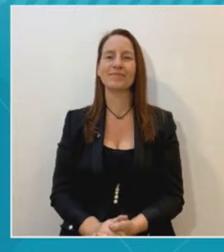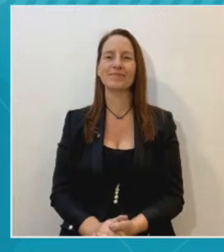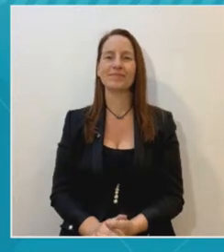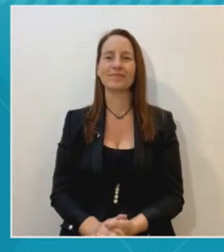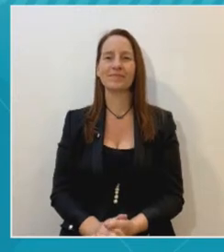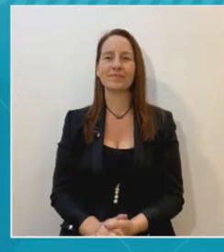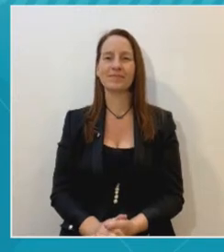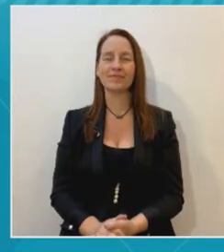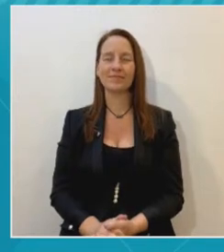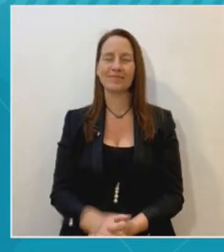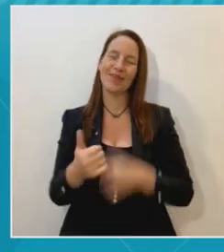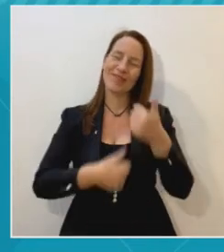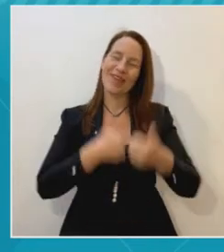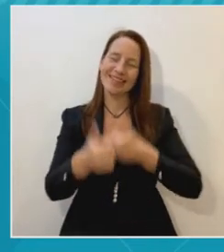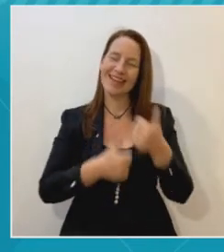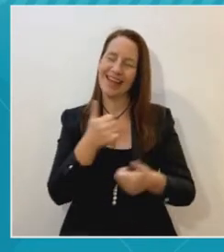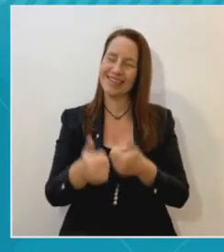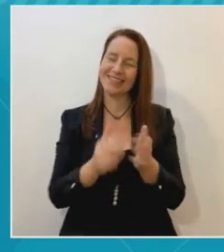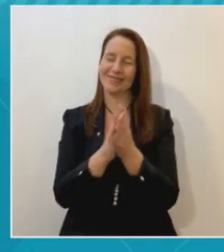Congratulations.